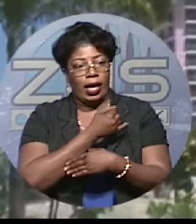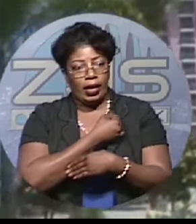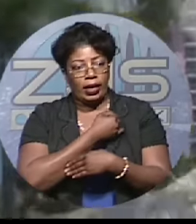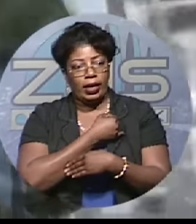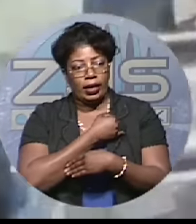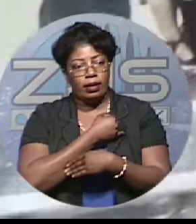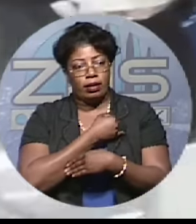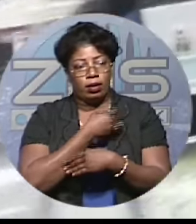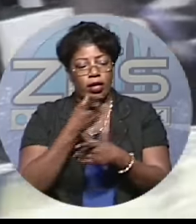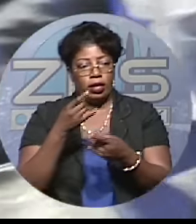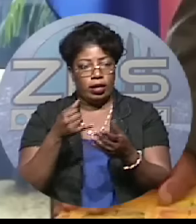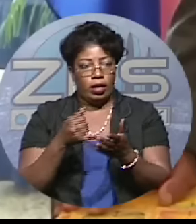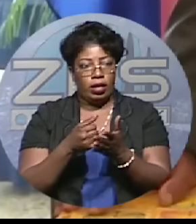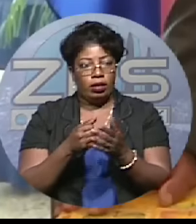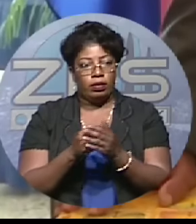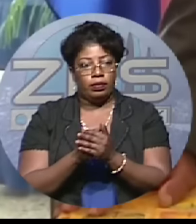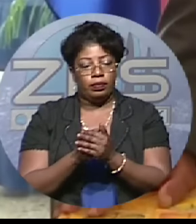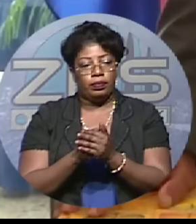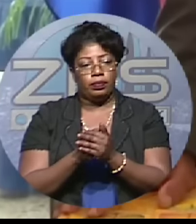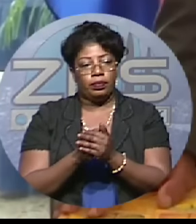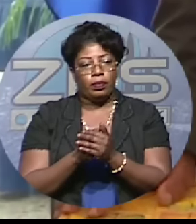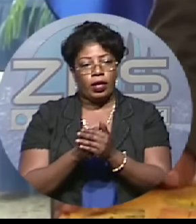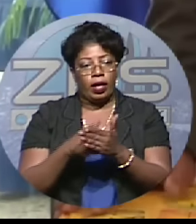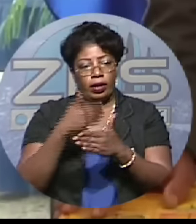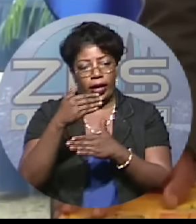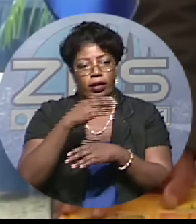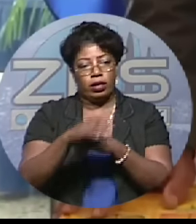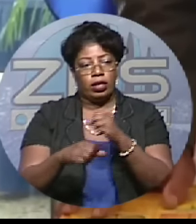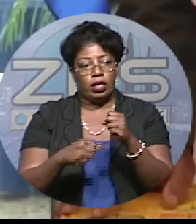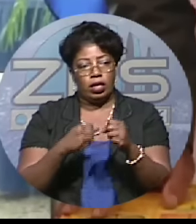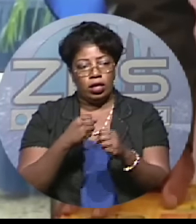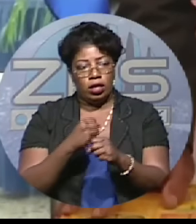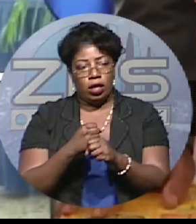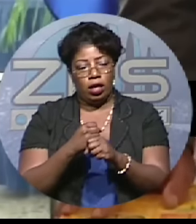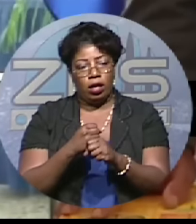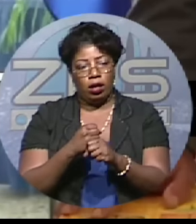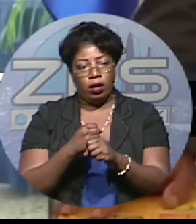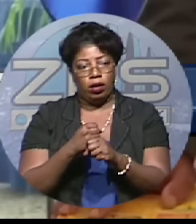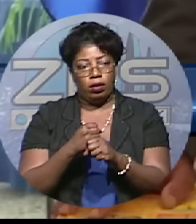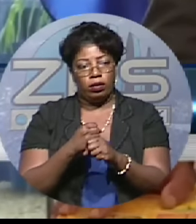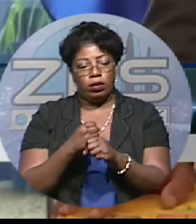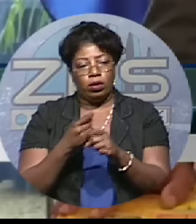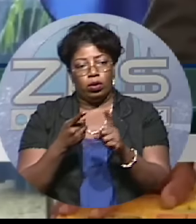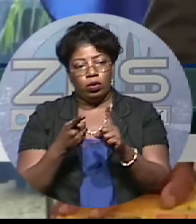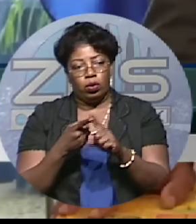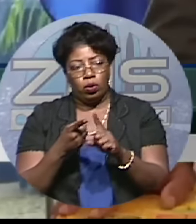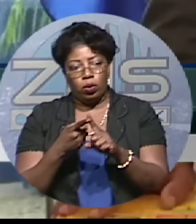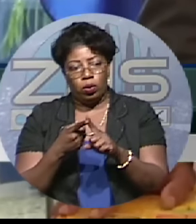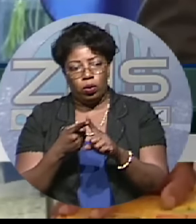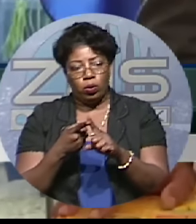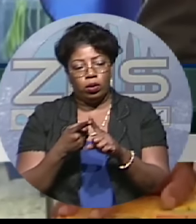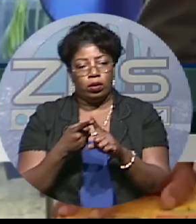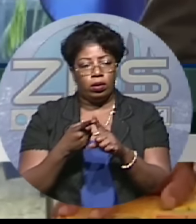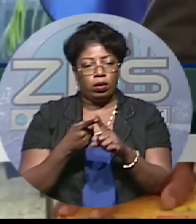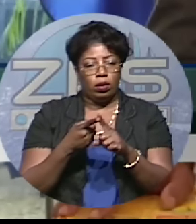honors. We look forward next year to Asuncion in